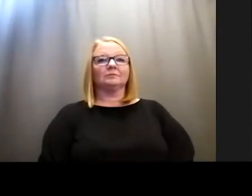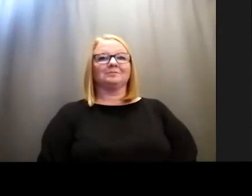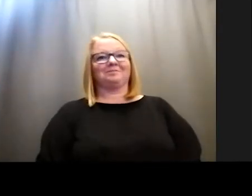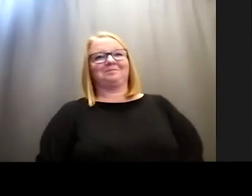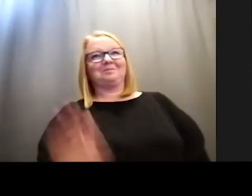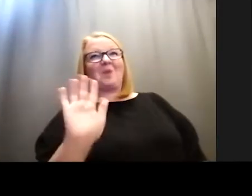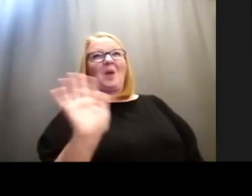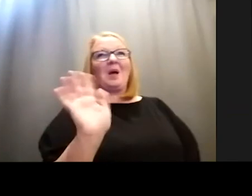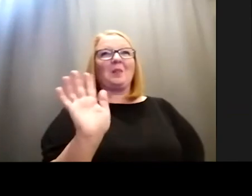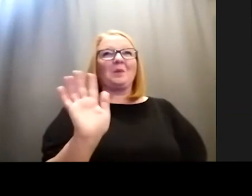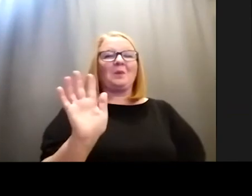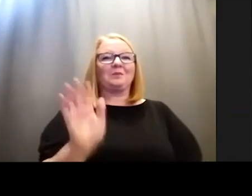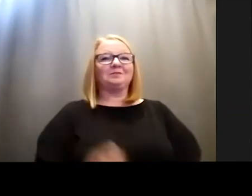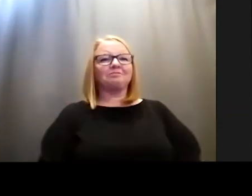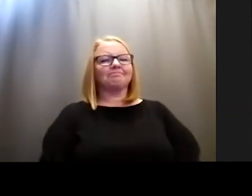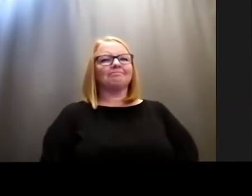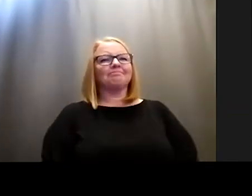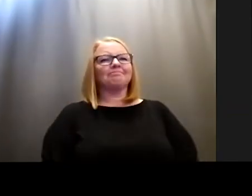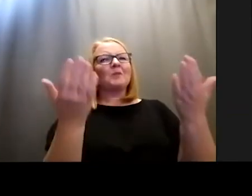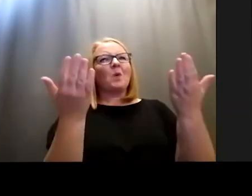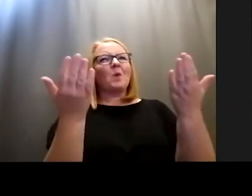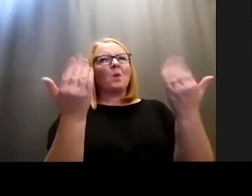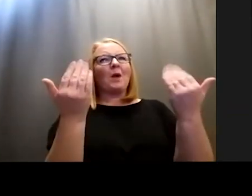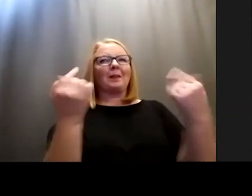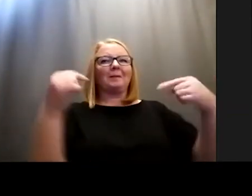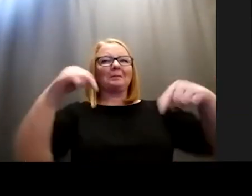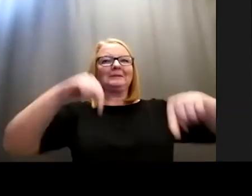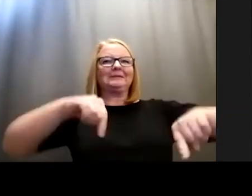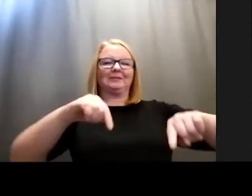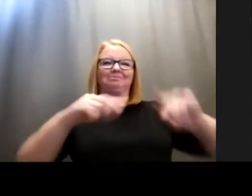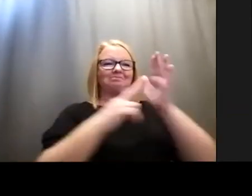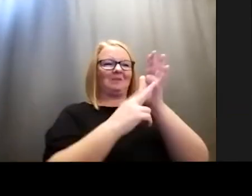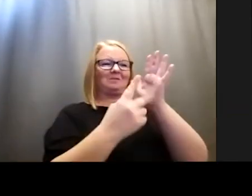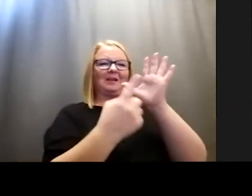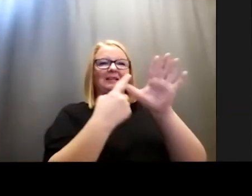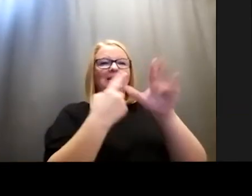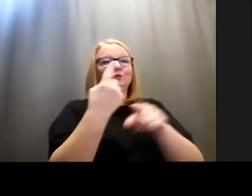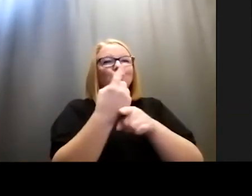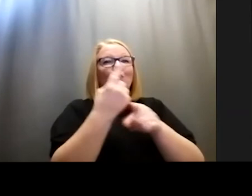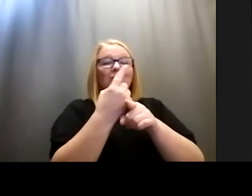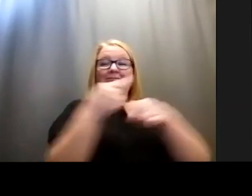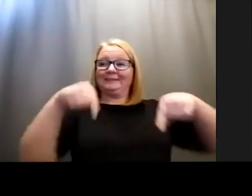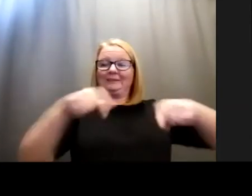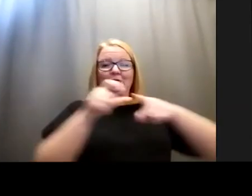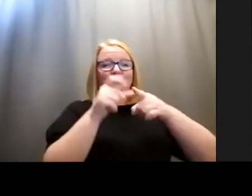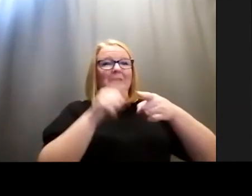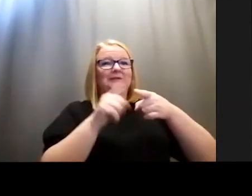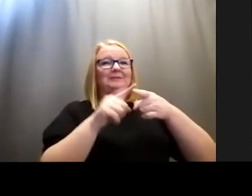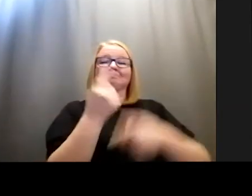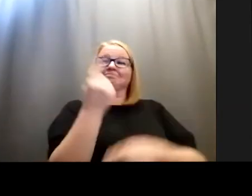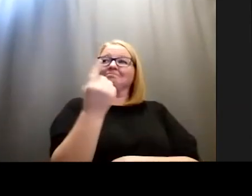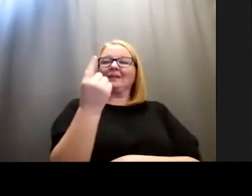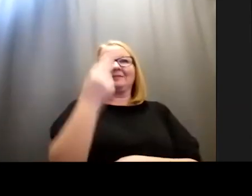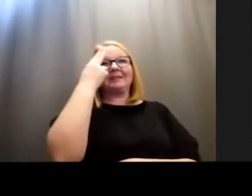Hi everyone, welcome to this online talk with V&A Dundee. My name is Nicole and I am the creative programmer